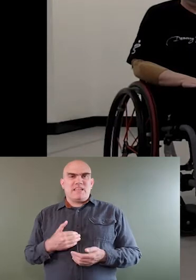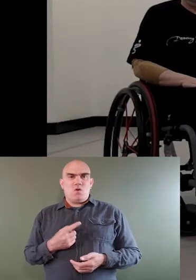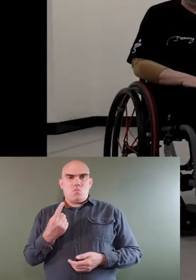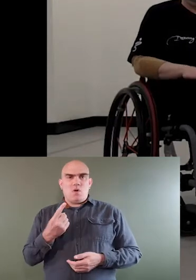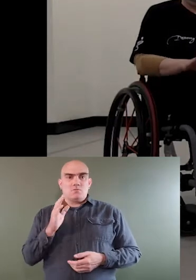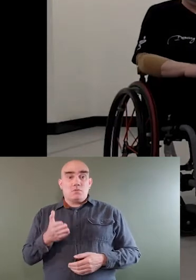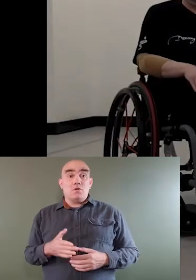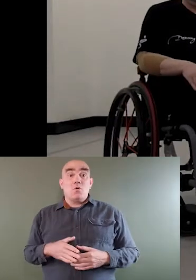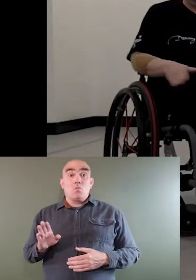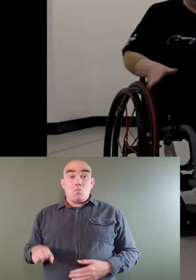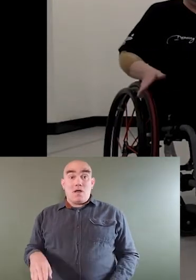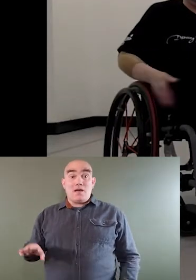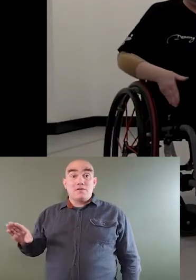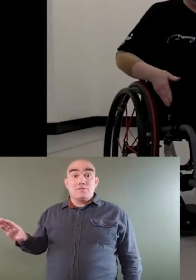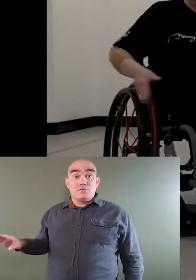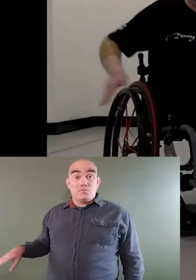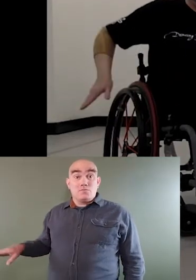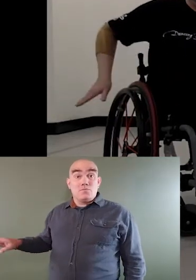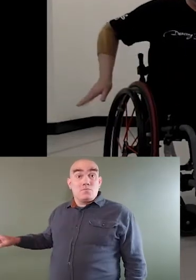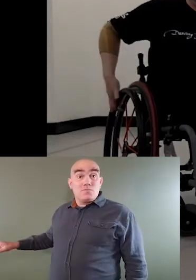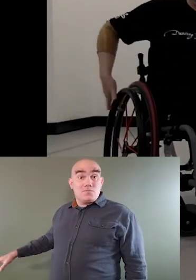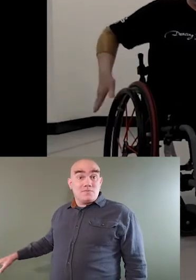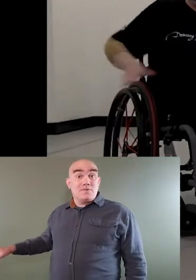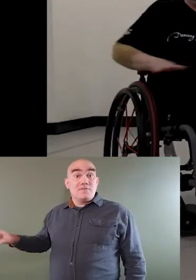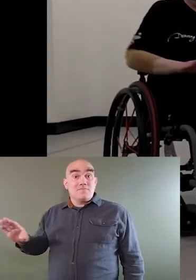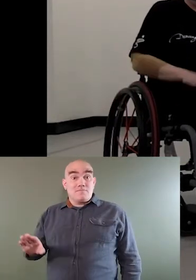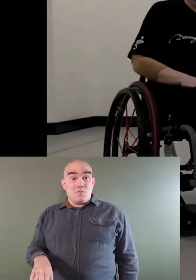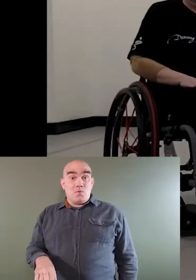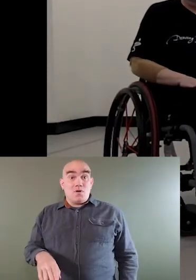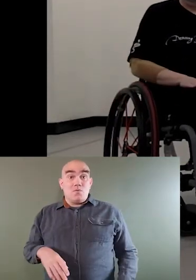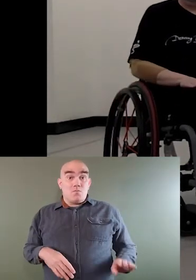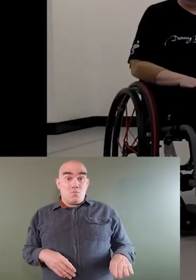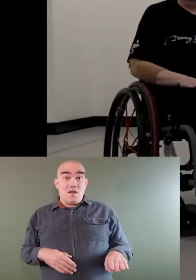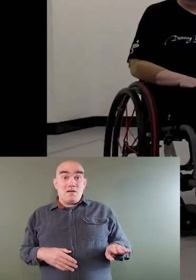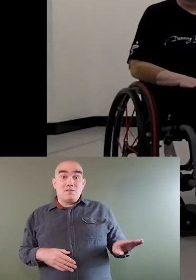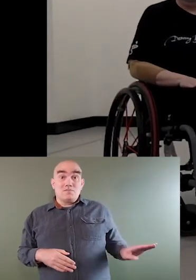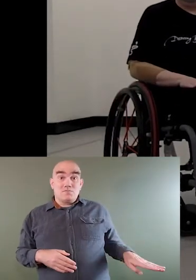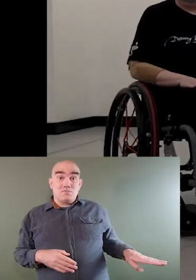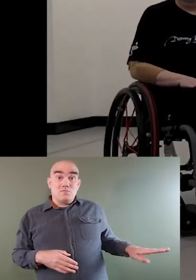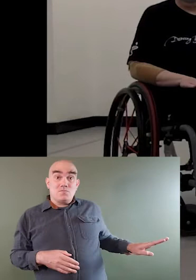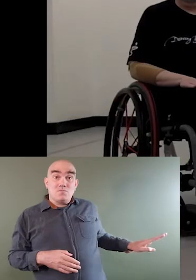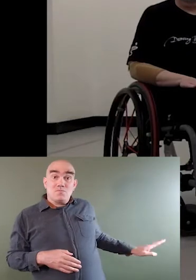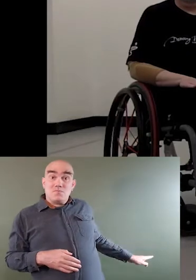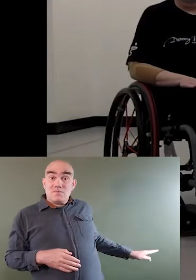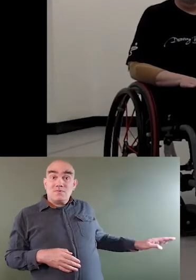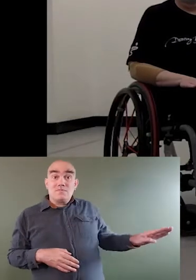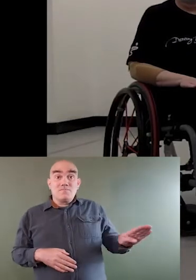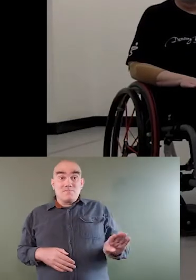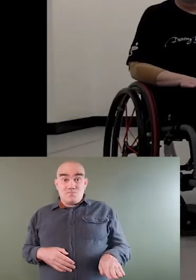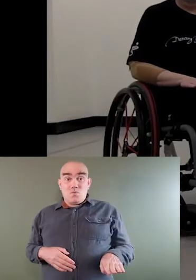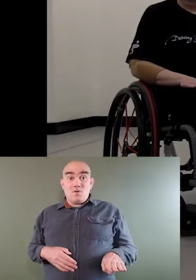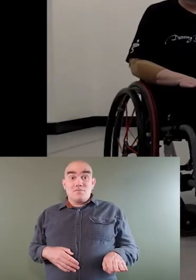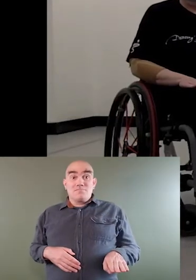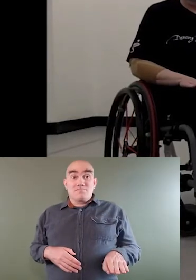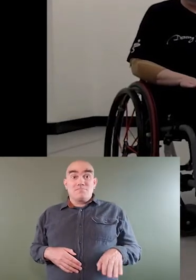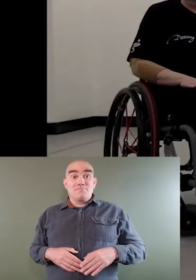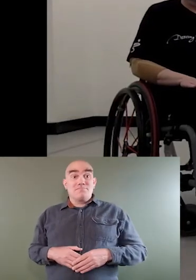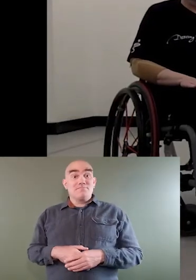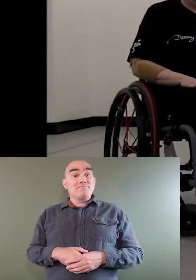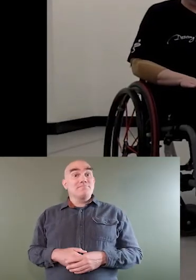ones. 1, 1, 1, neutral, 1, 1, 1,